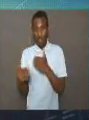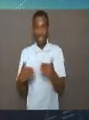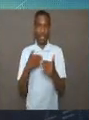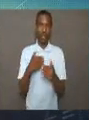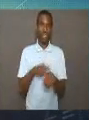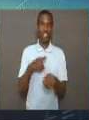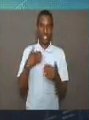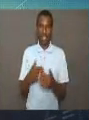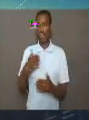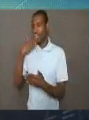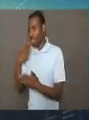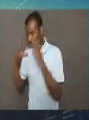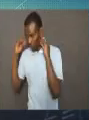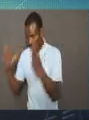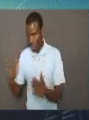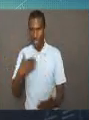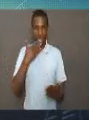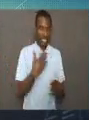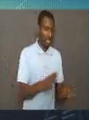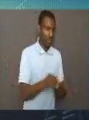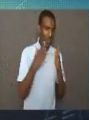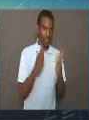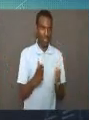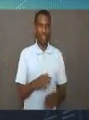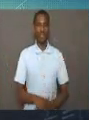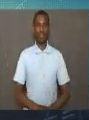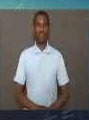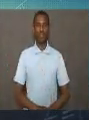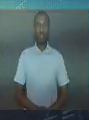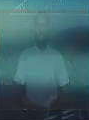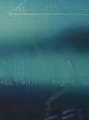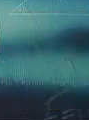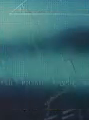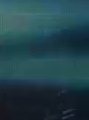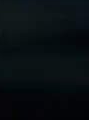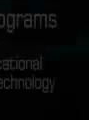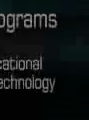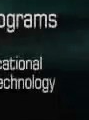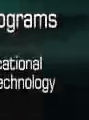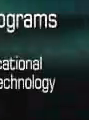Until next time, thank you, teacher. Thank you, students.